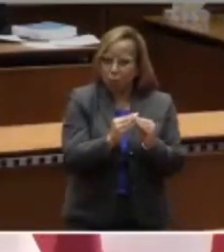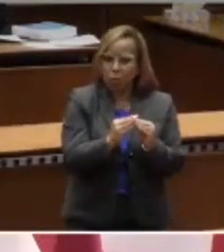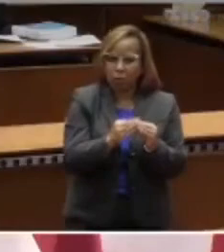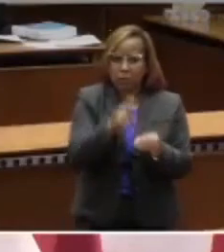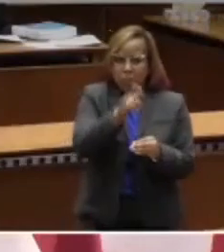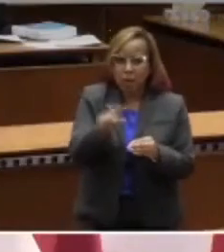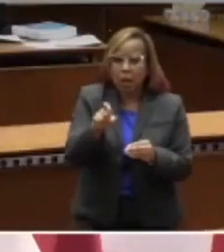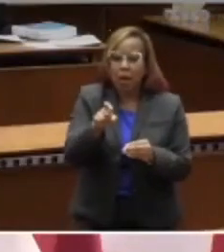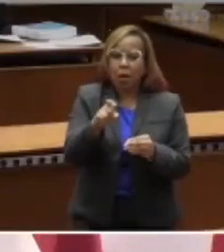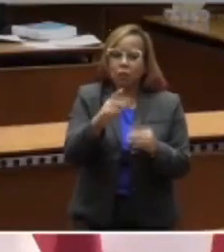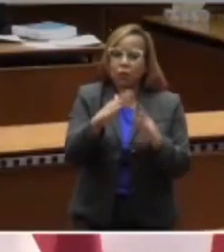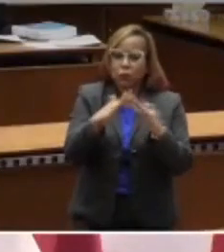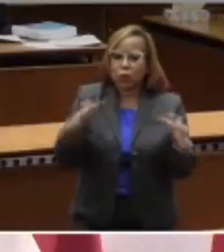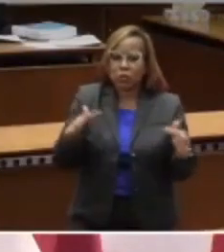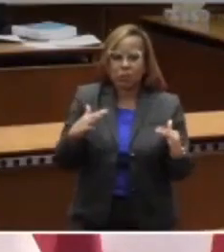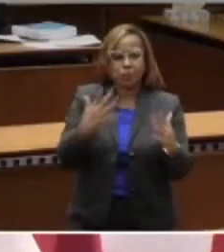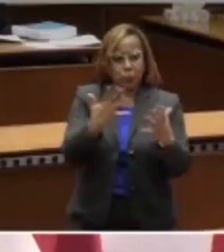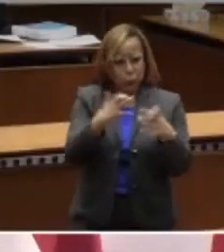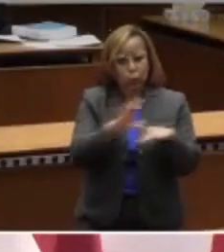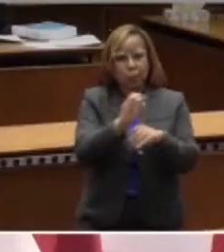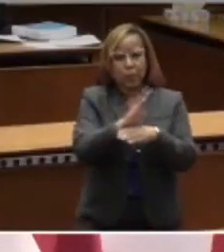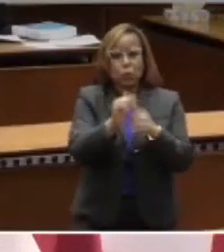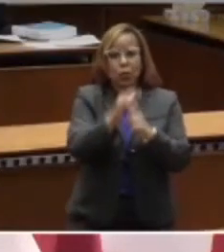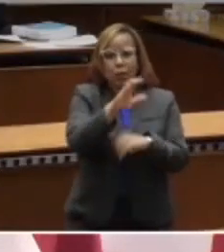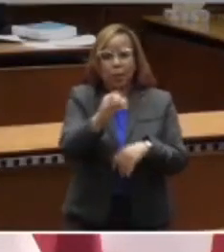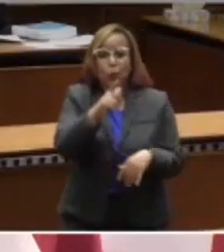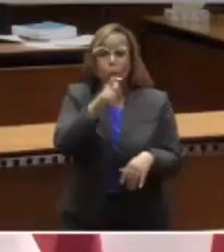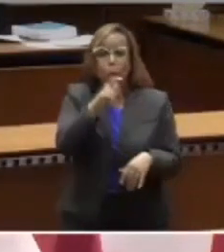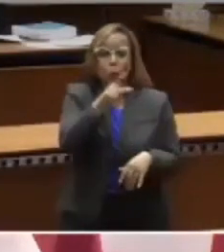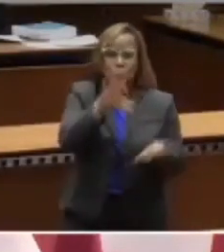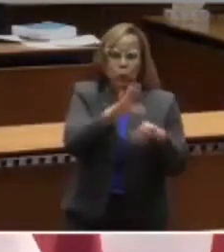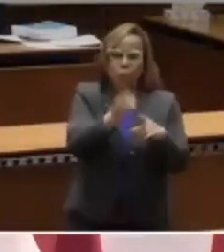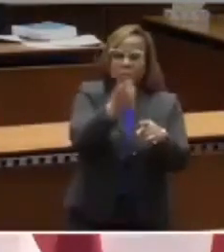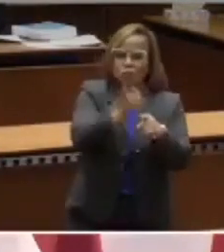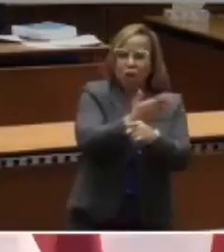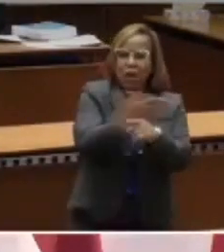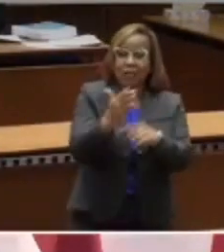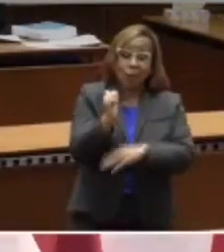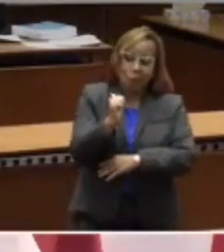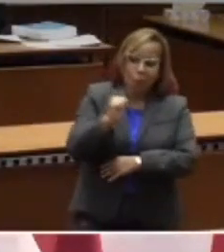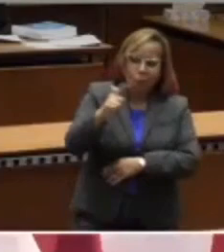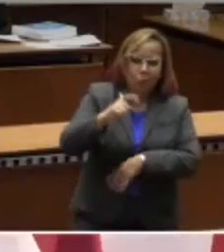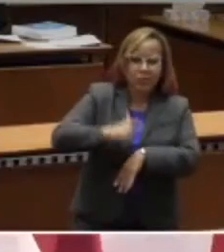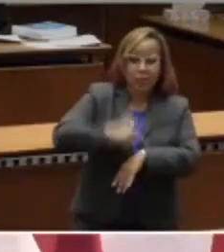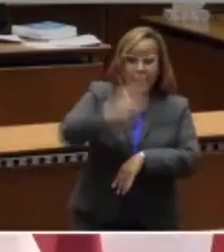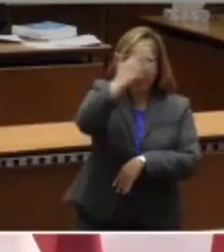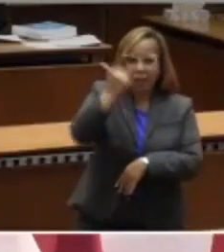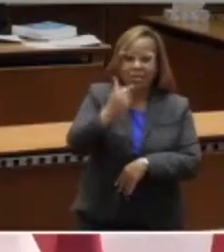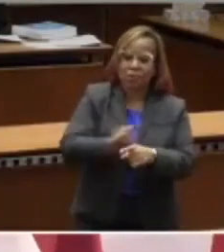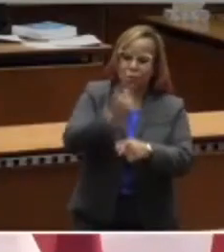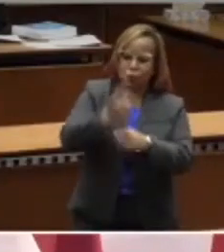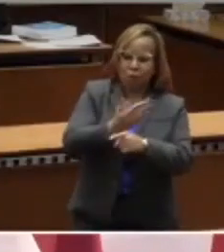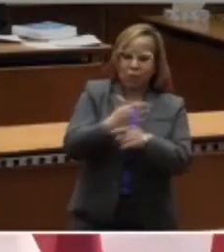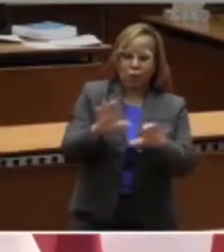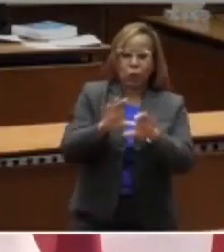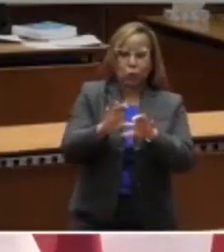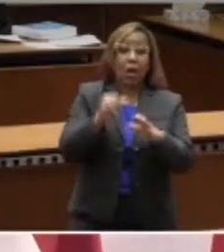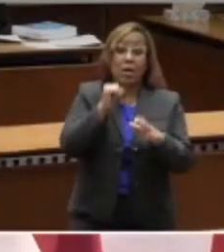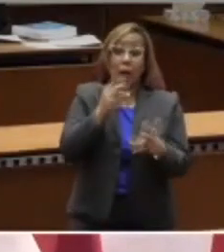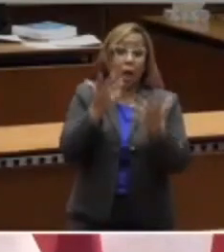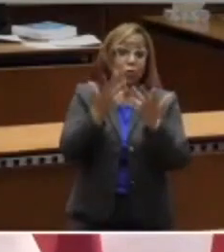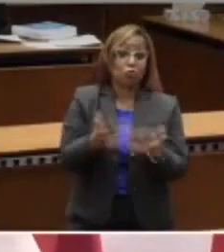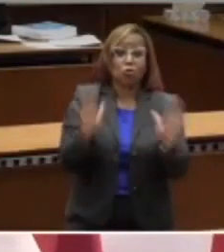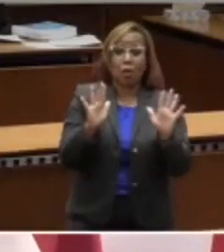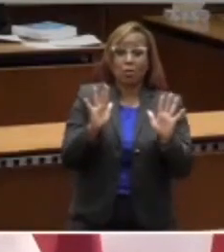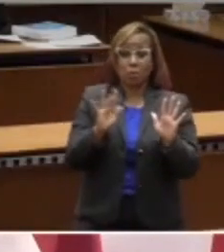chain diversity. We want to do business with companies who do the right things all the time because it is the right thing to do, not